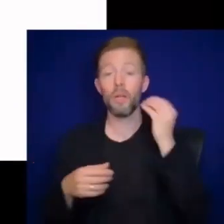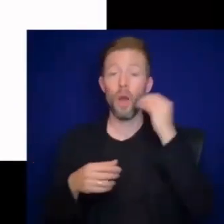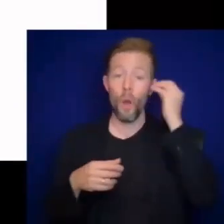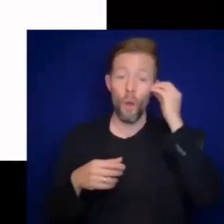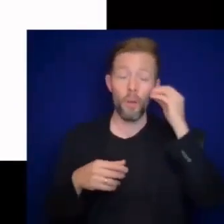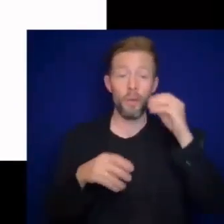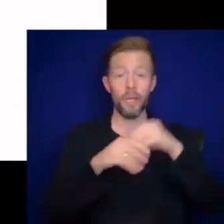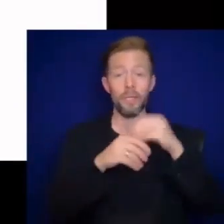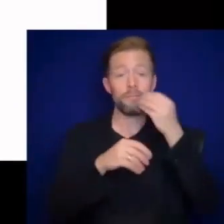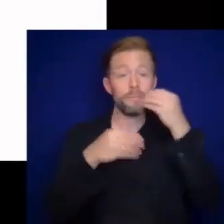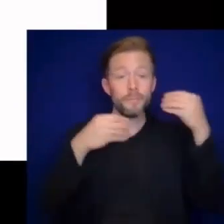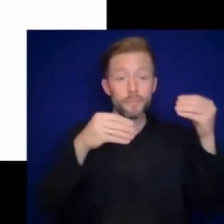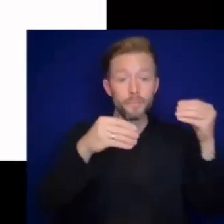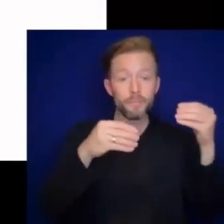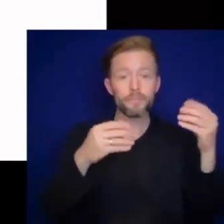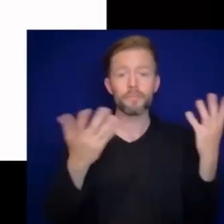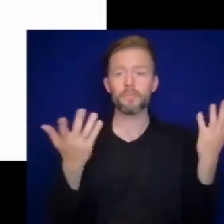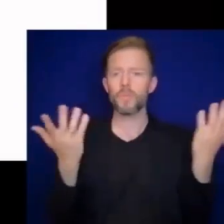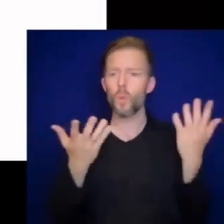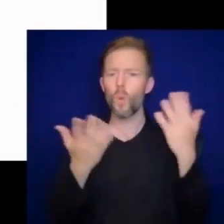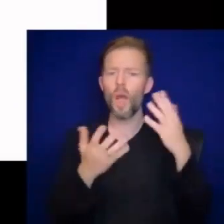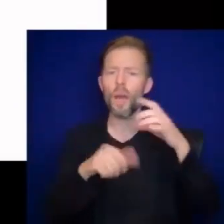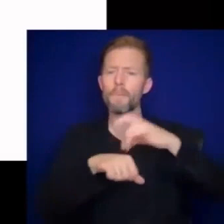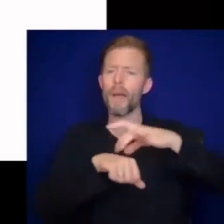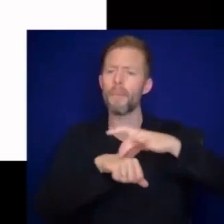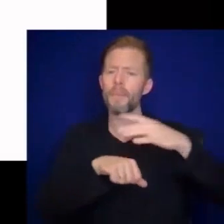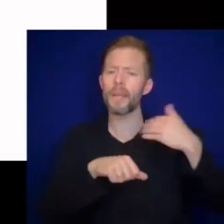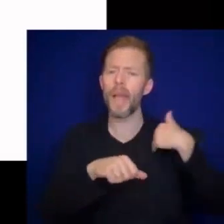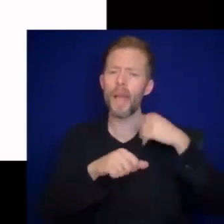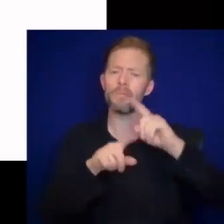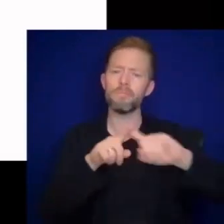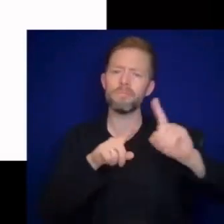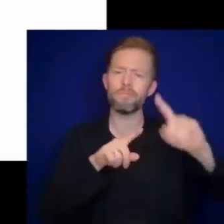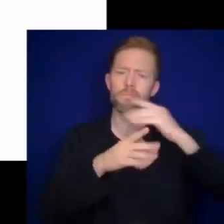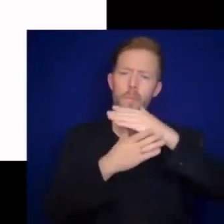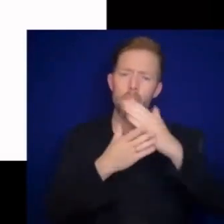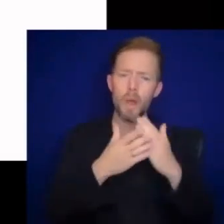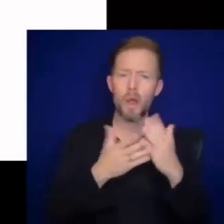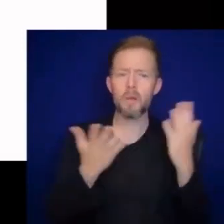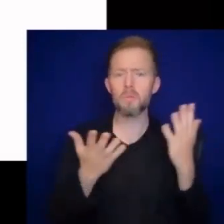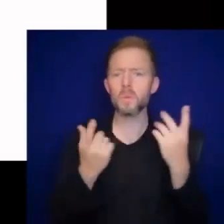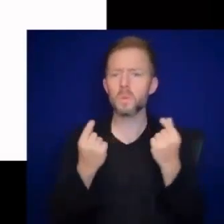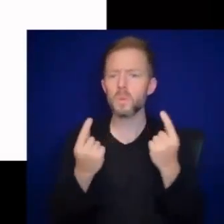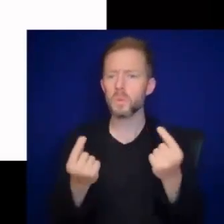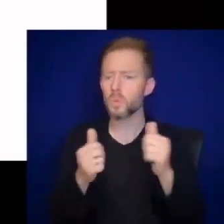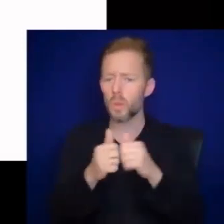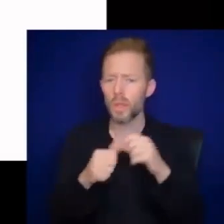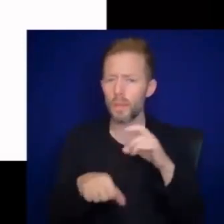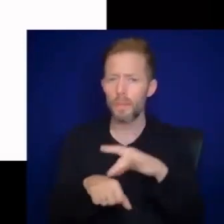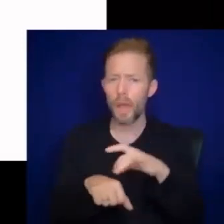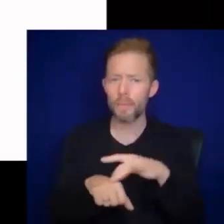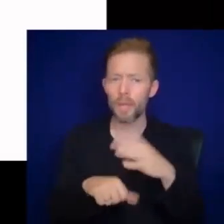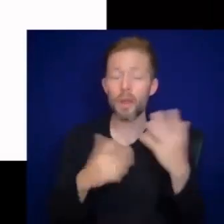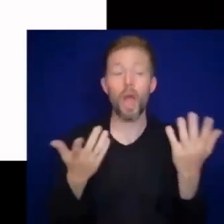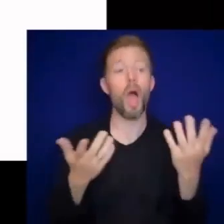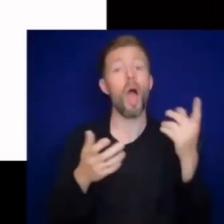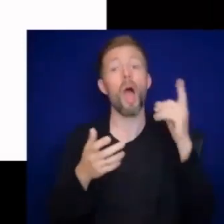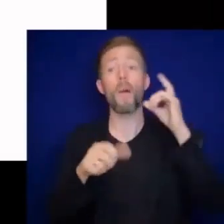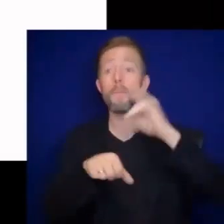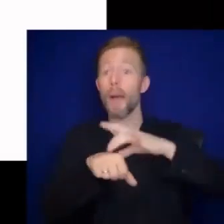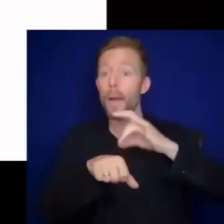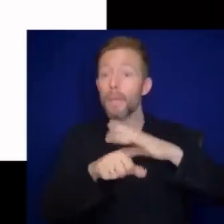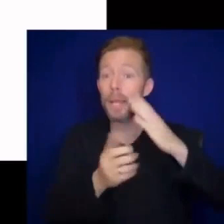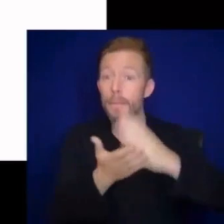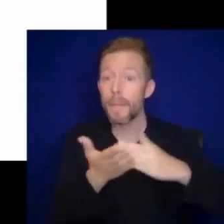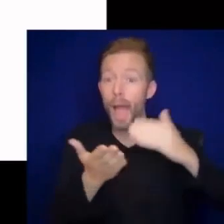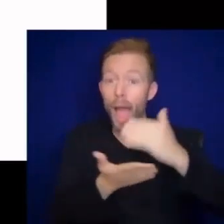are home, they are in the market. What are the parts of a pumpkin? What are the products of a pumpkin? Yes, a